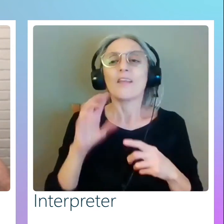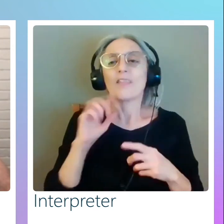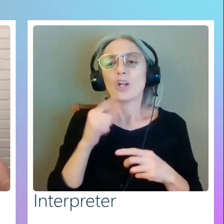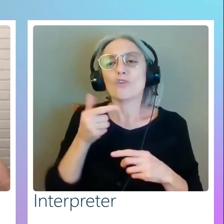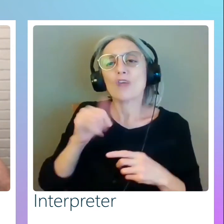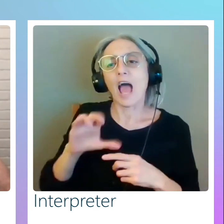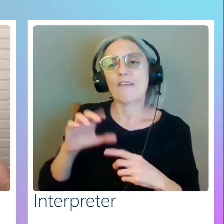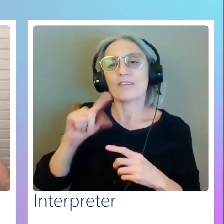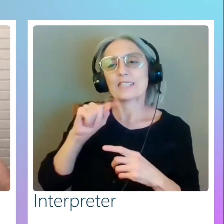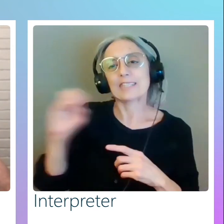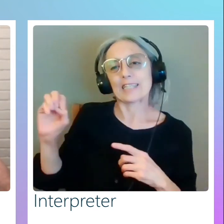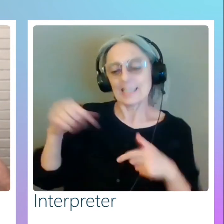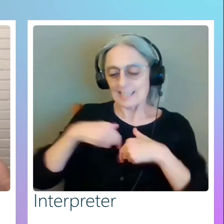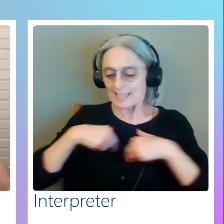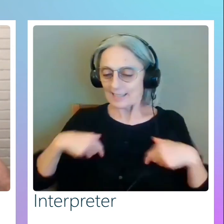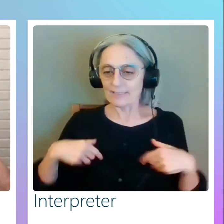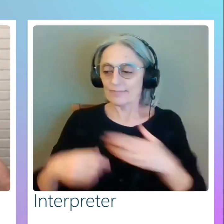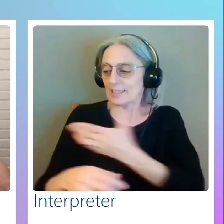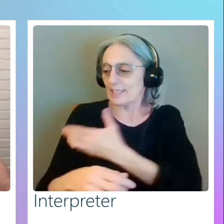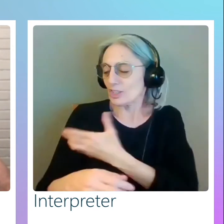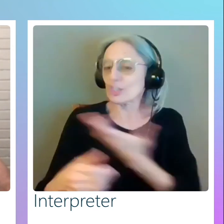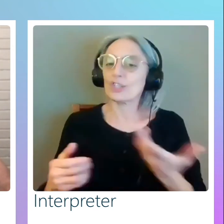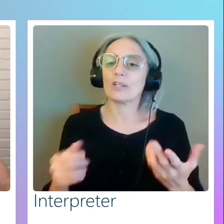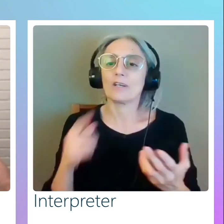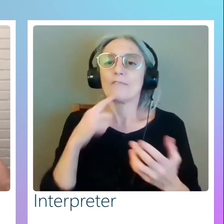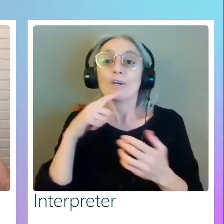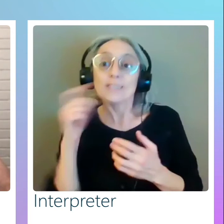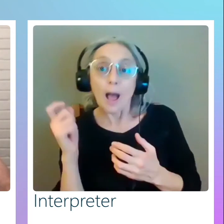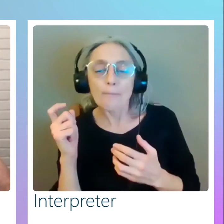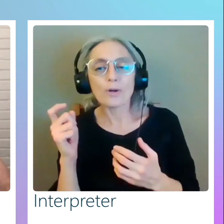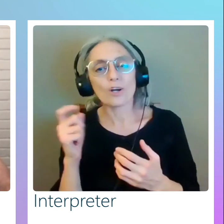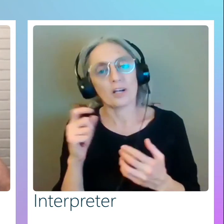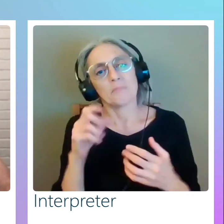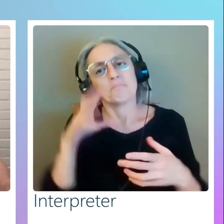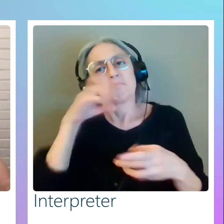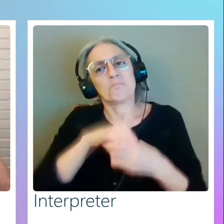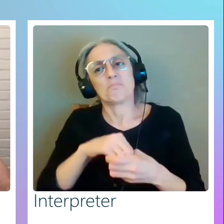about the summer, things like that.